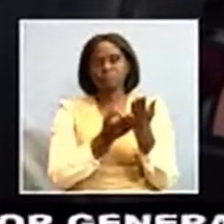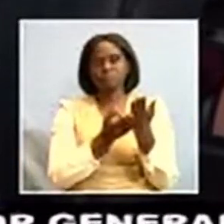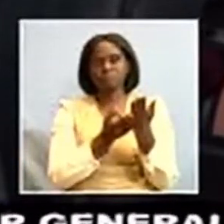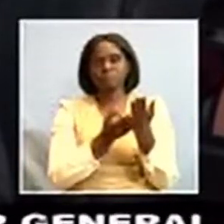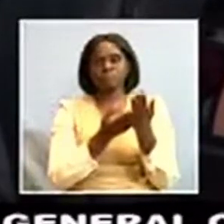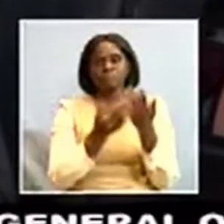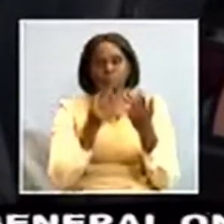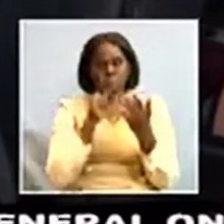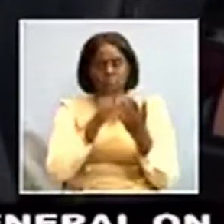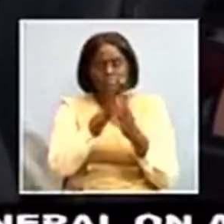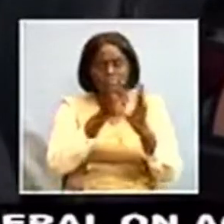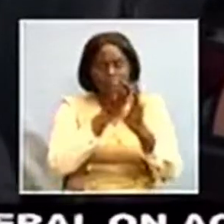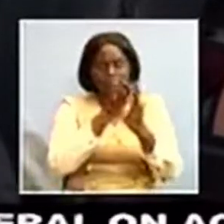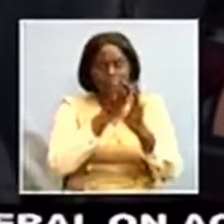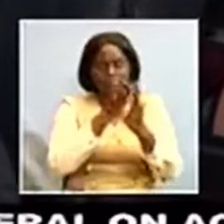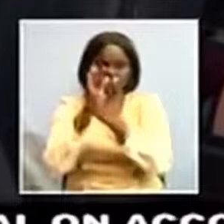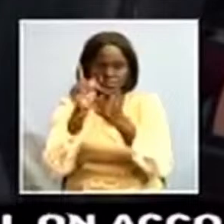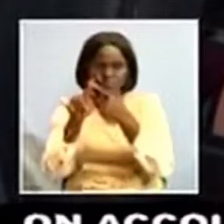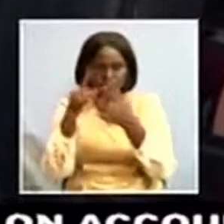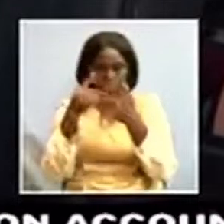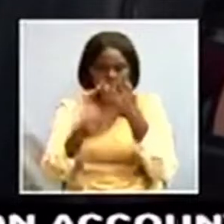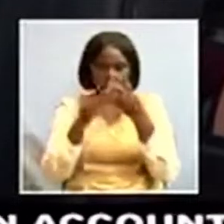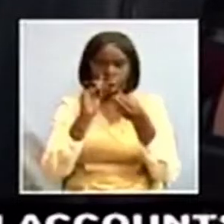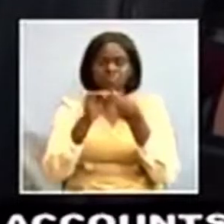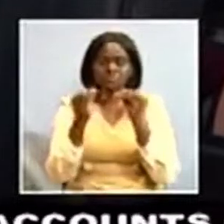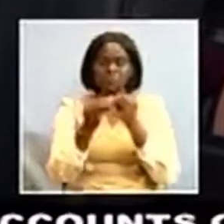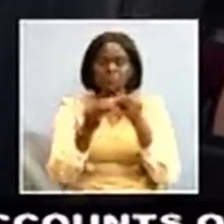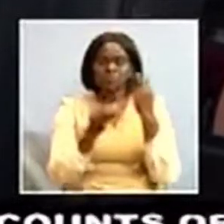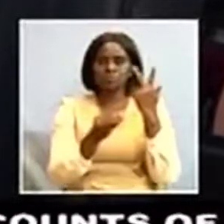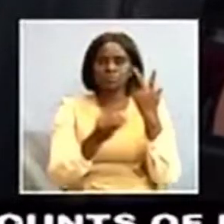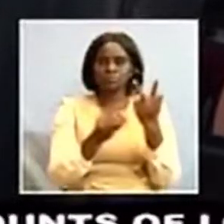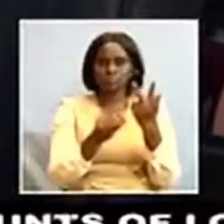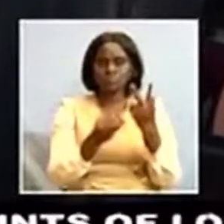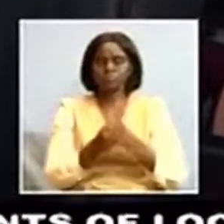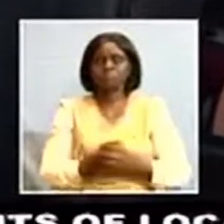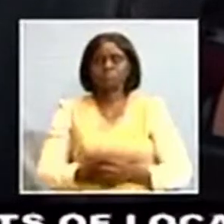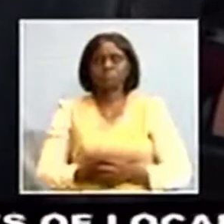We are referred to Appendix 3.